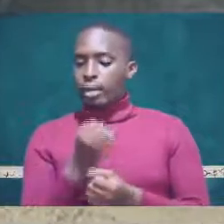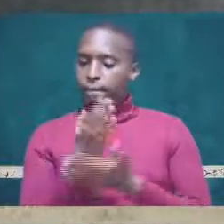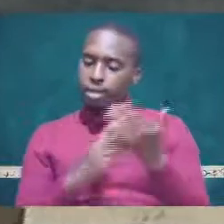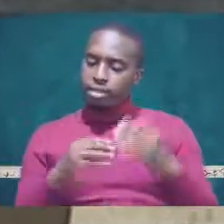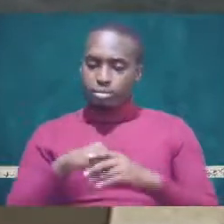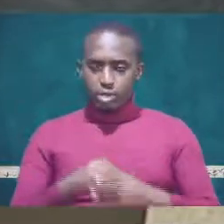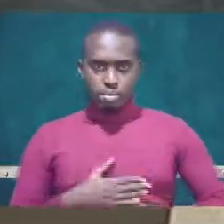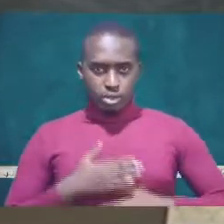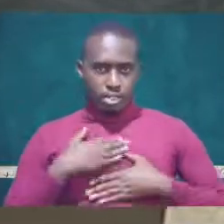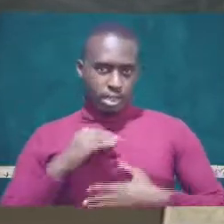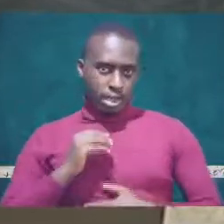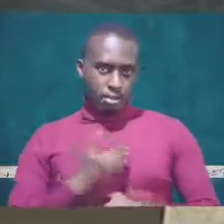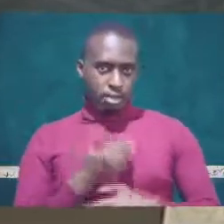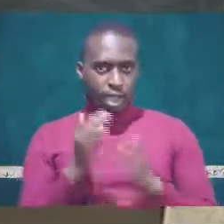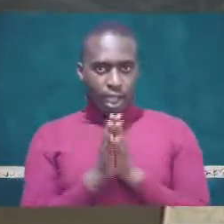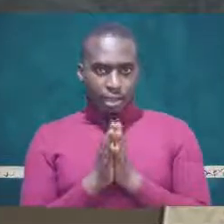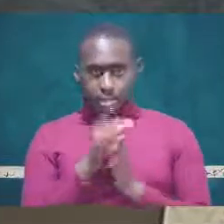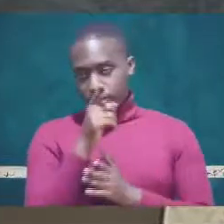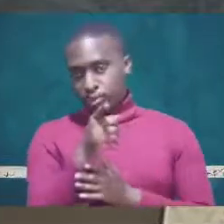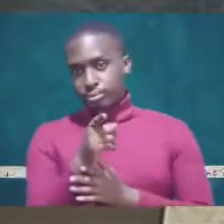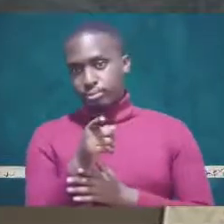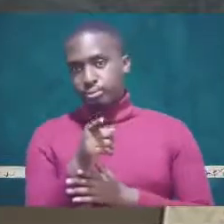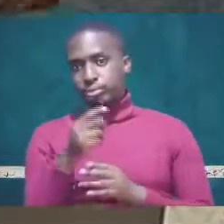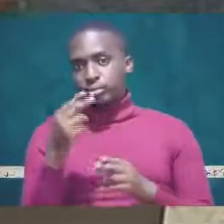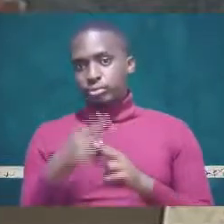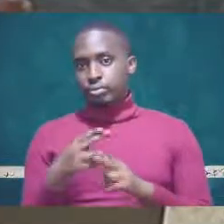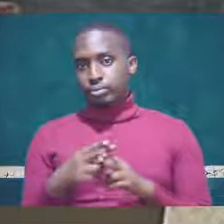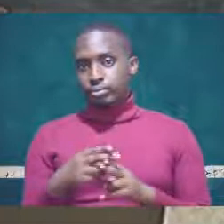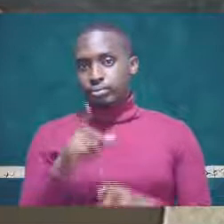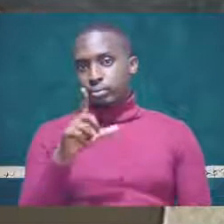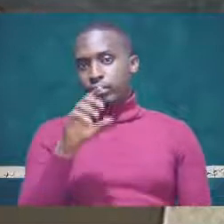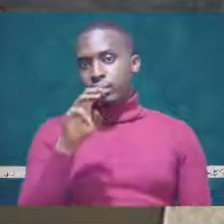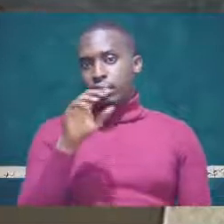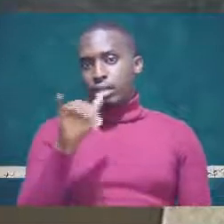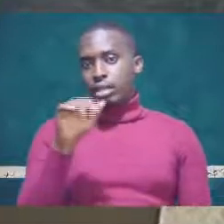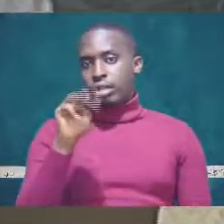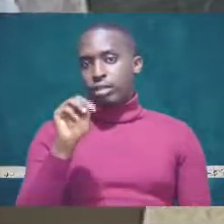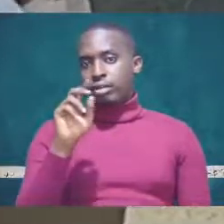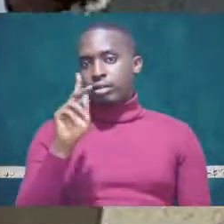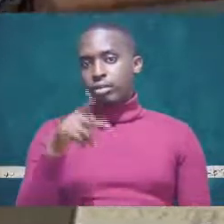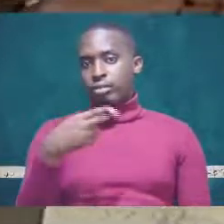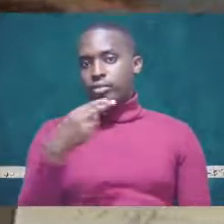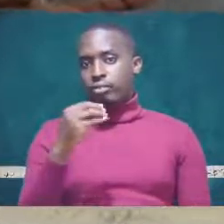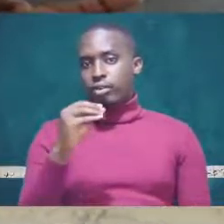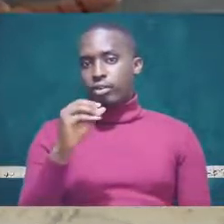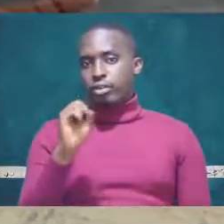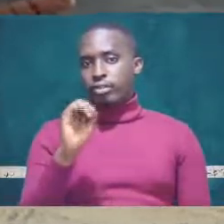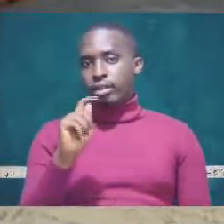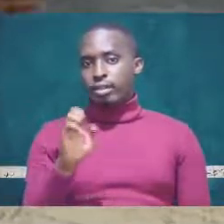body. And the lymph nodes contains what we call lymphocytes. We have our immune